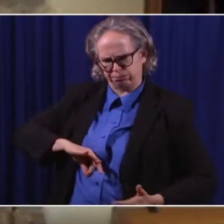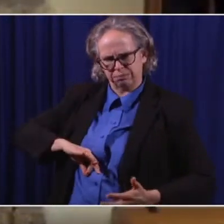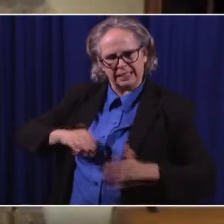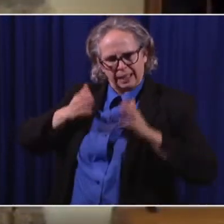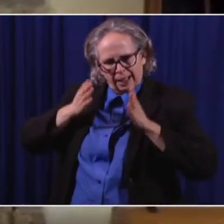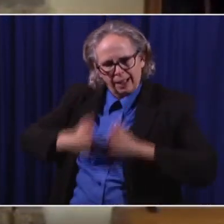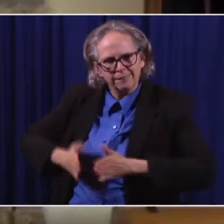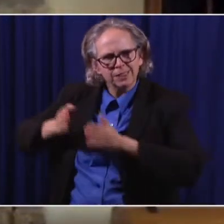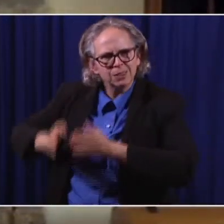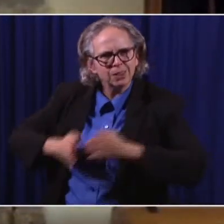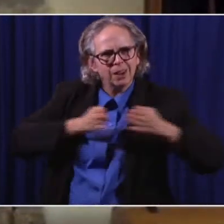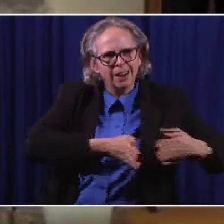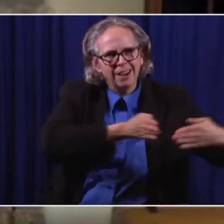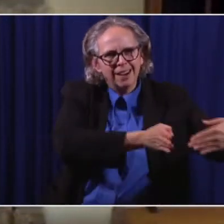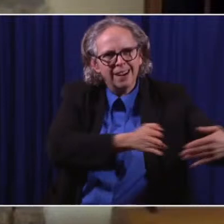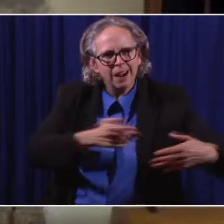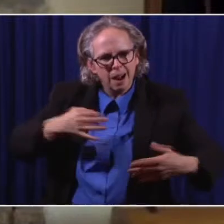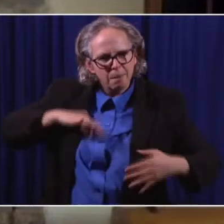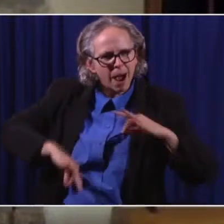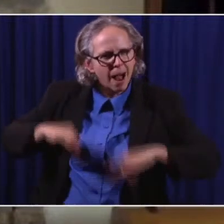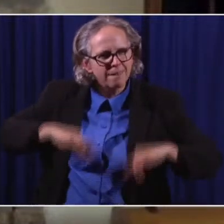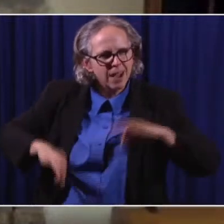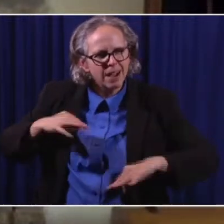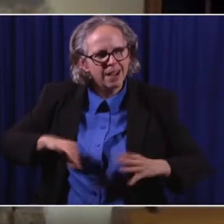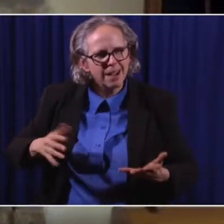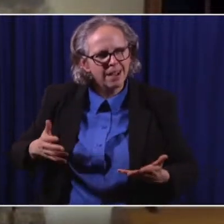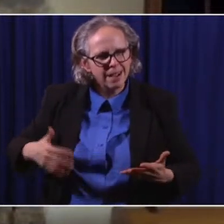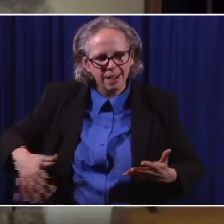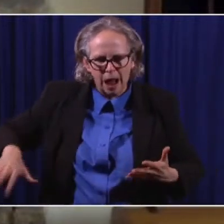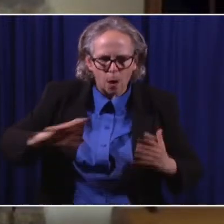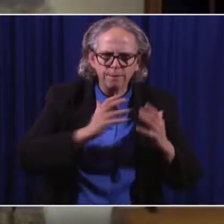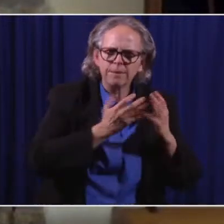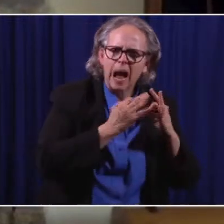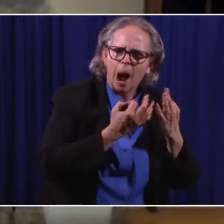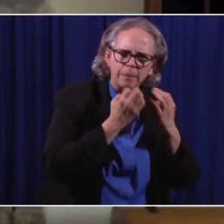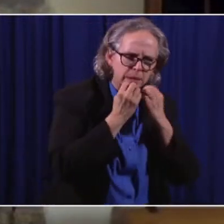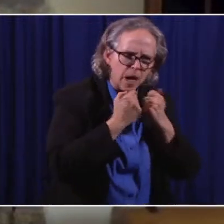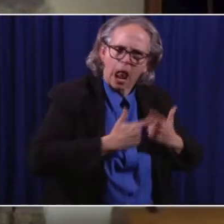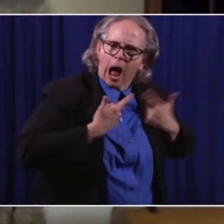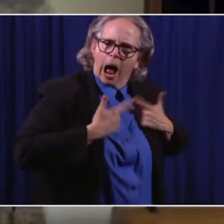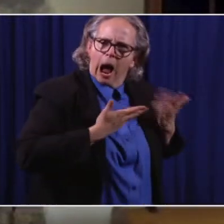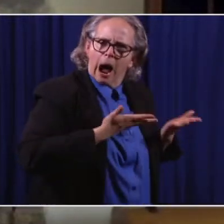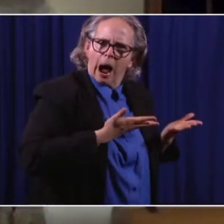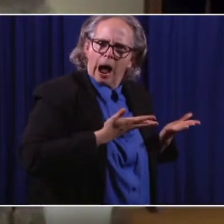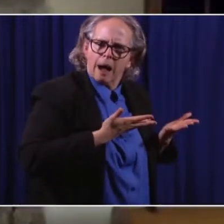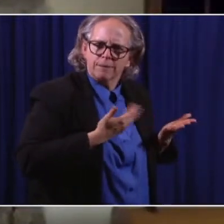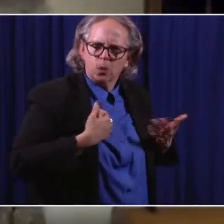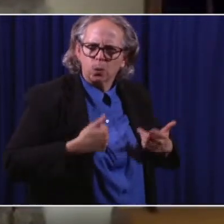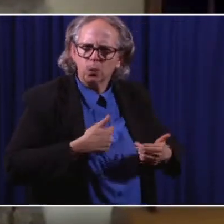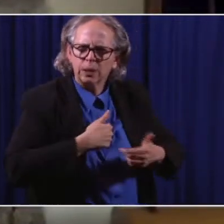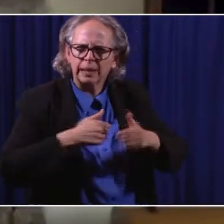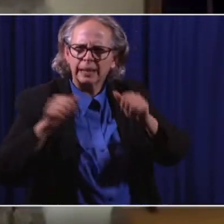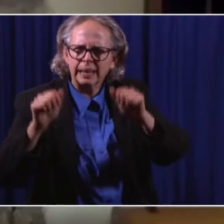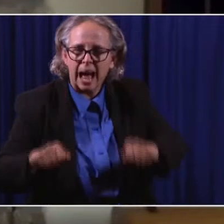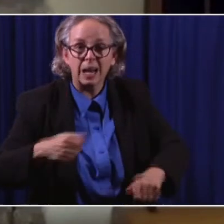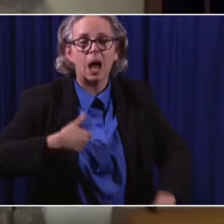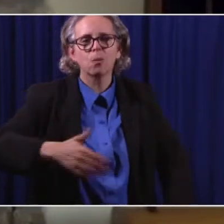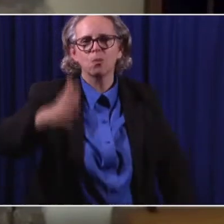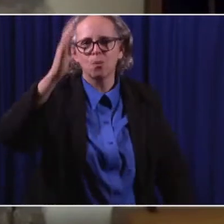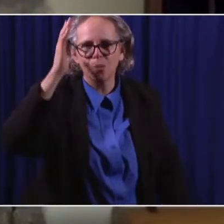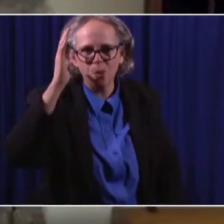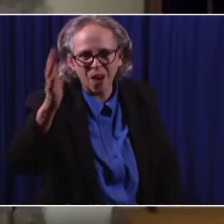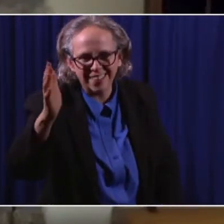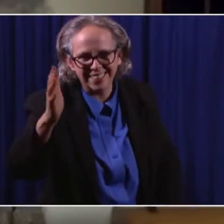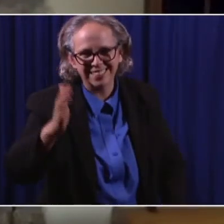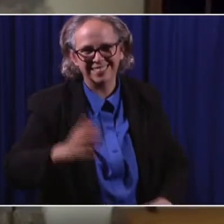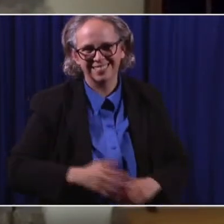families. And so we can do this, and I think we will do this. We can fight back. I want to